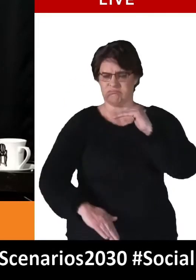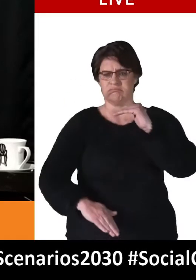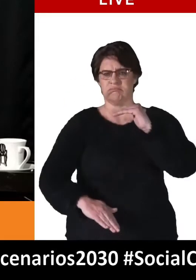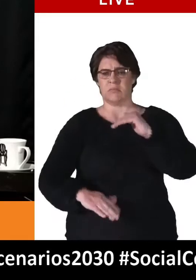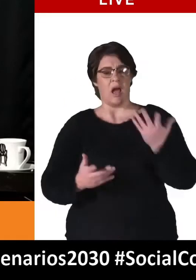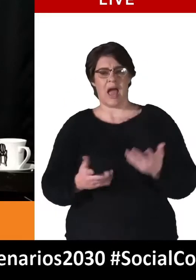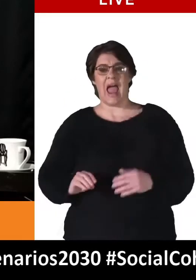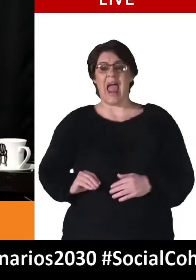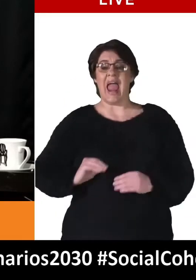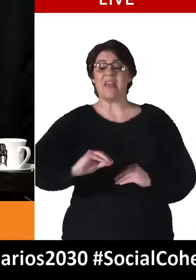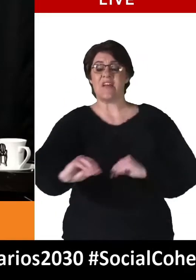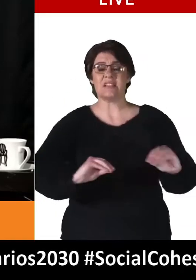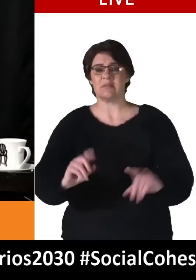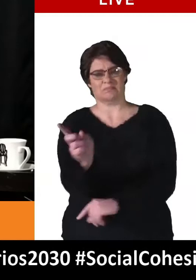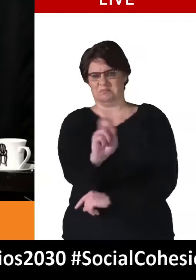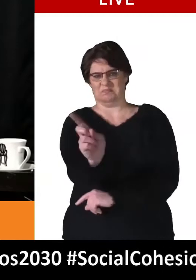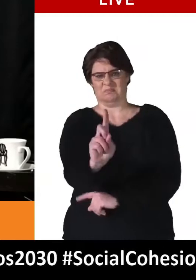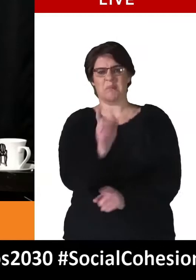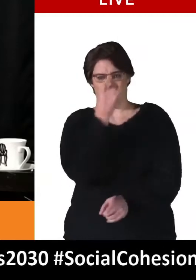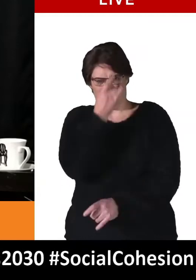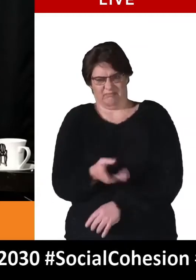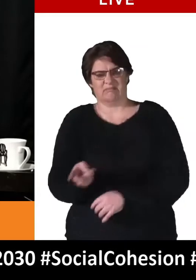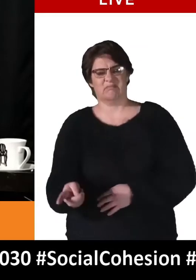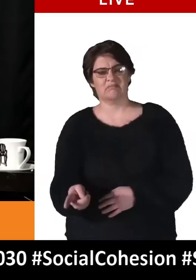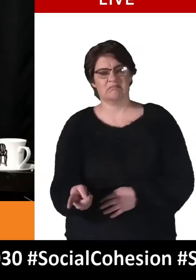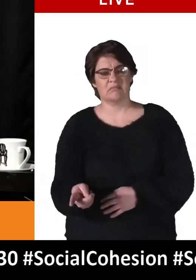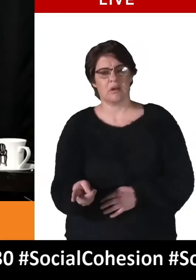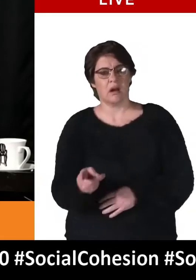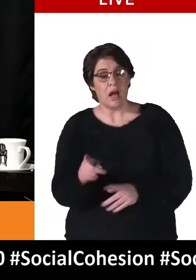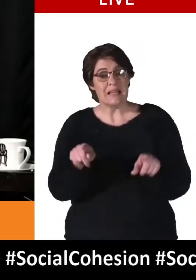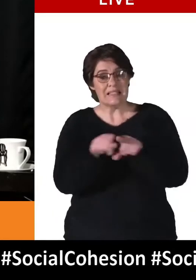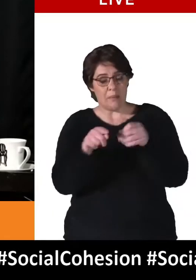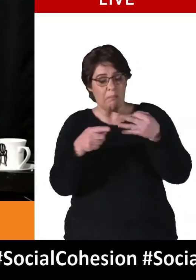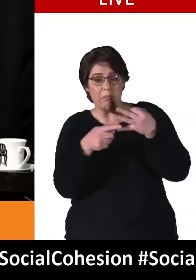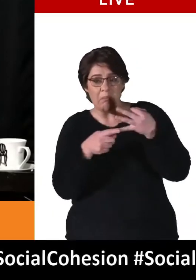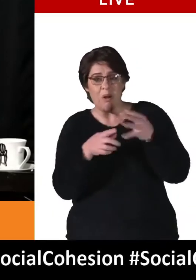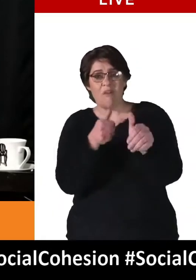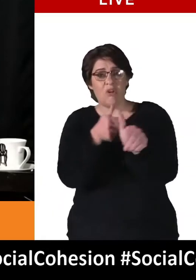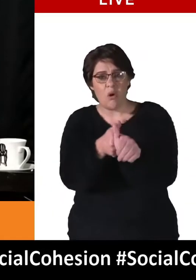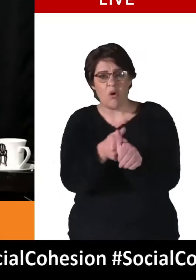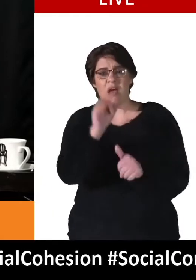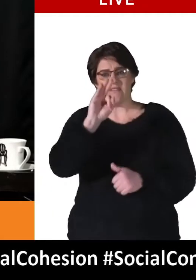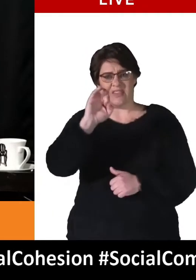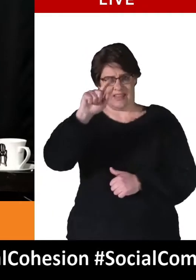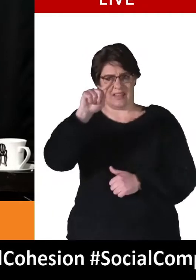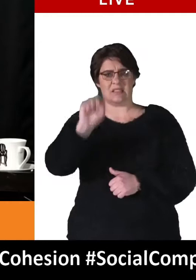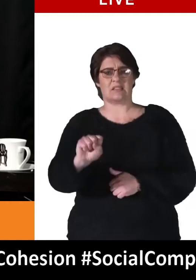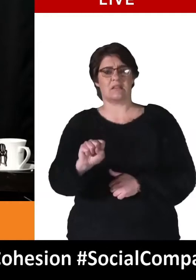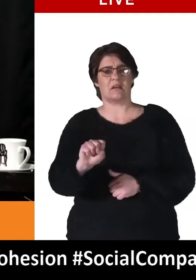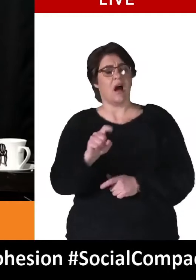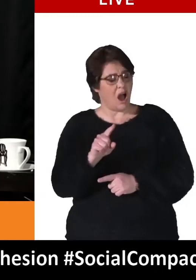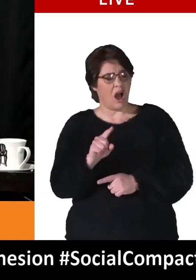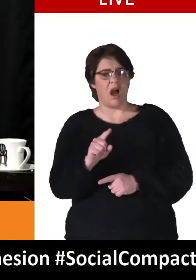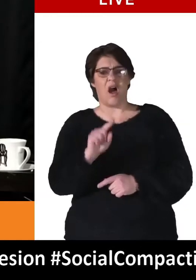into non-investment grade or junk. And this was also followed by Fitch downgrading